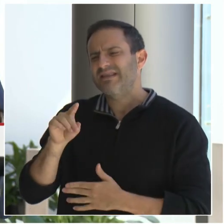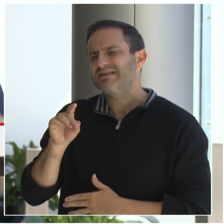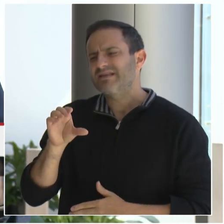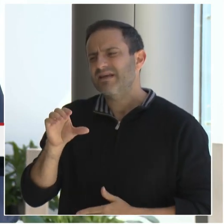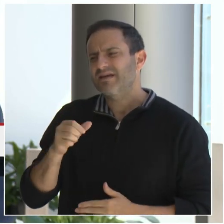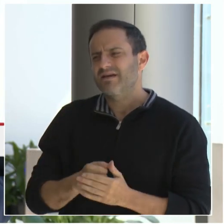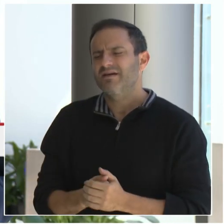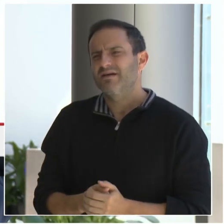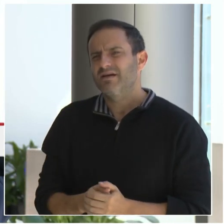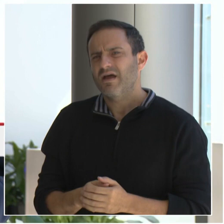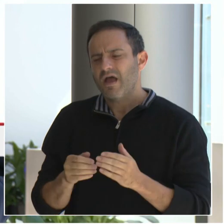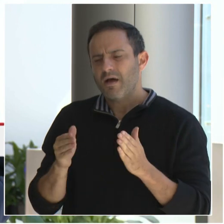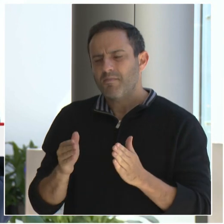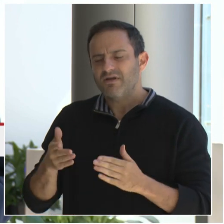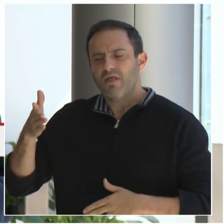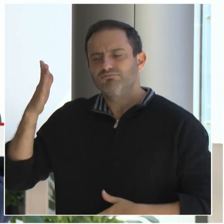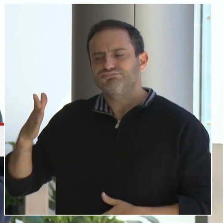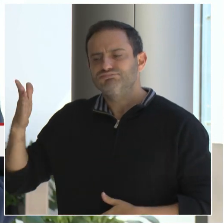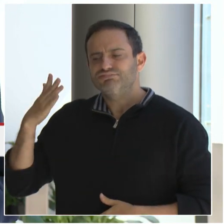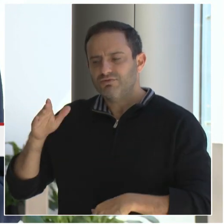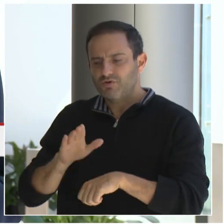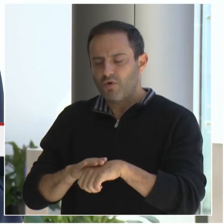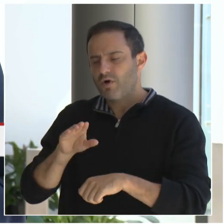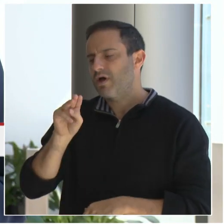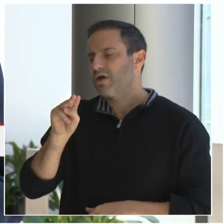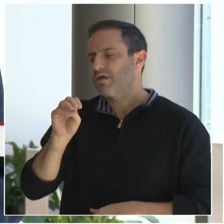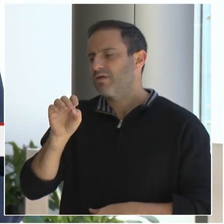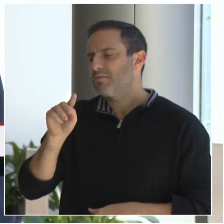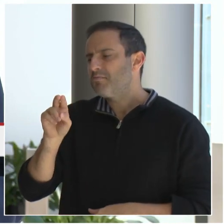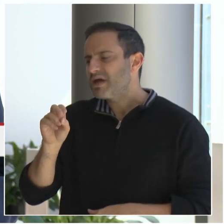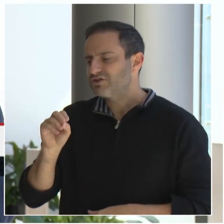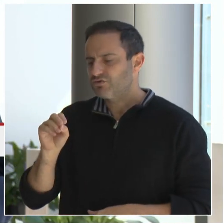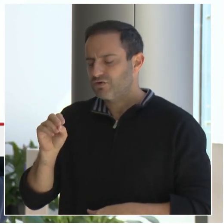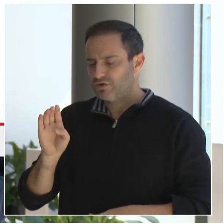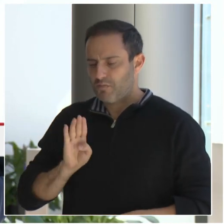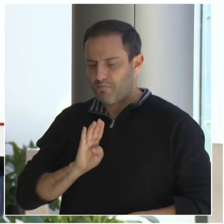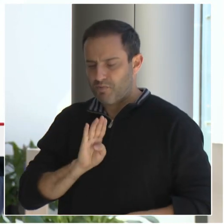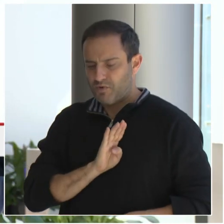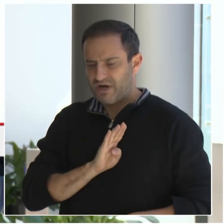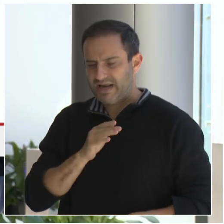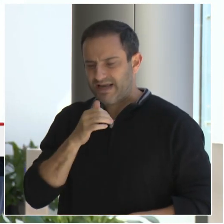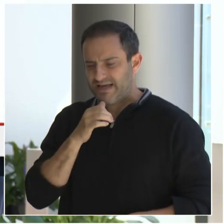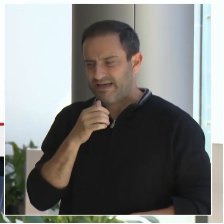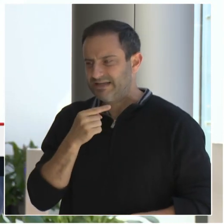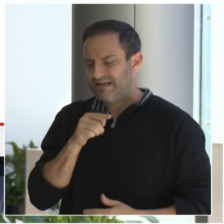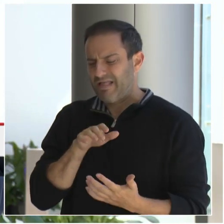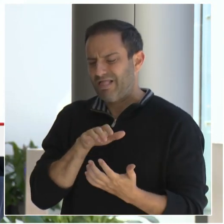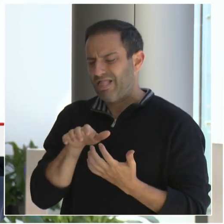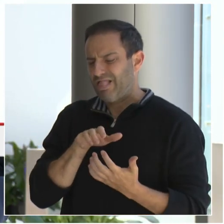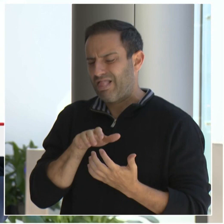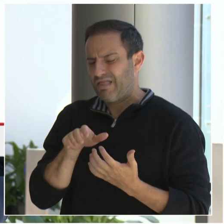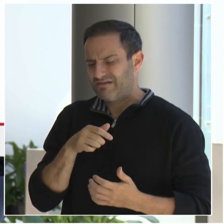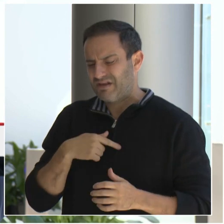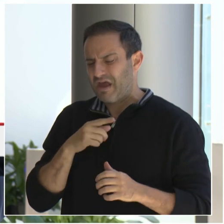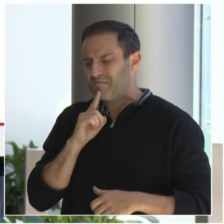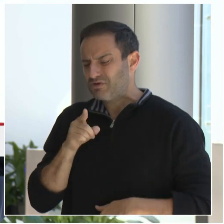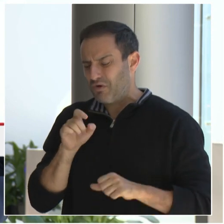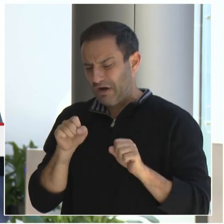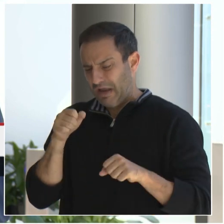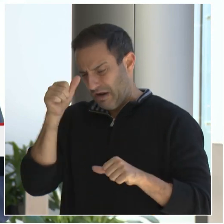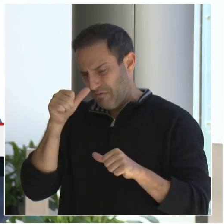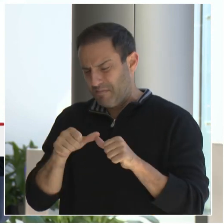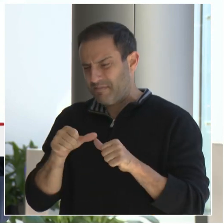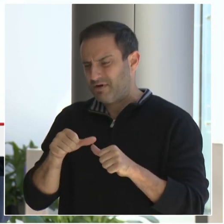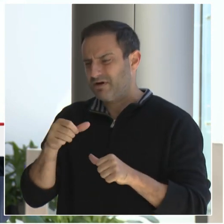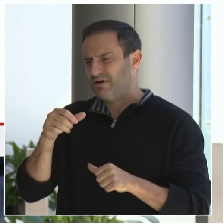Someone that was actually used to be on the Metro board. As the chair joked about JGB, she had a little laugh because I'm sure she kind of remembers